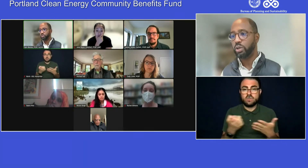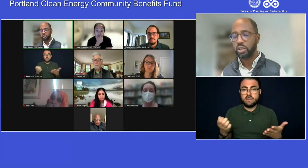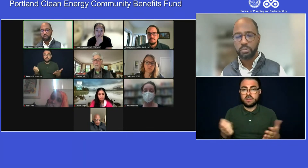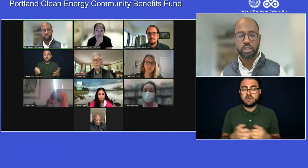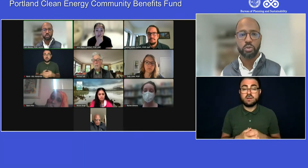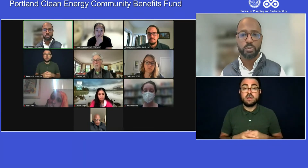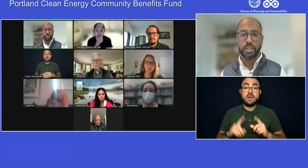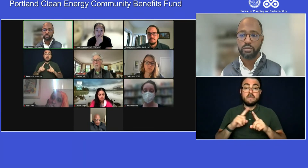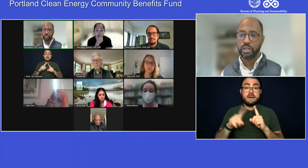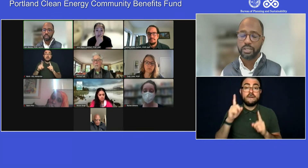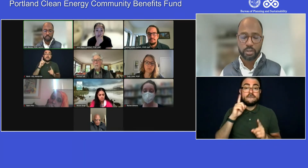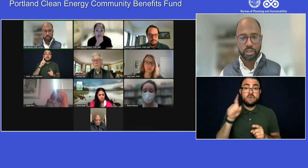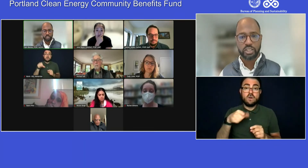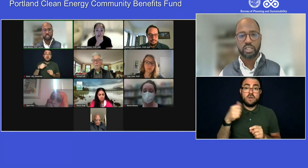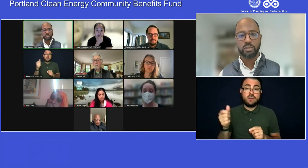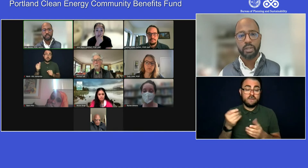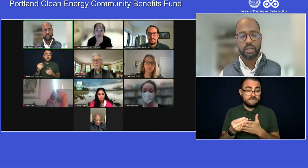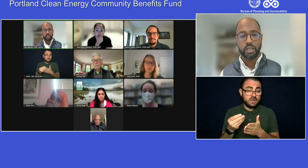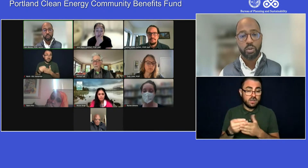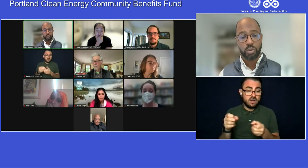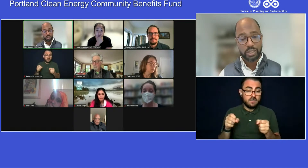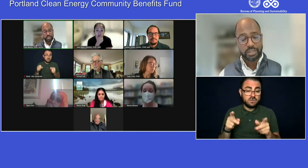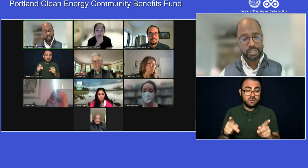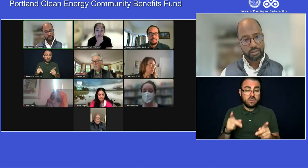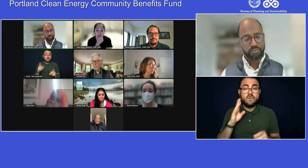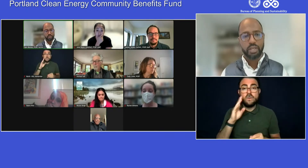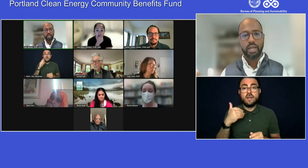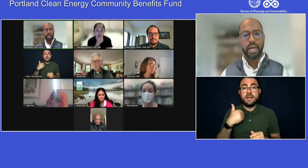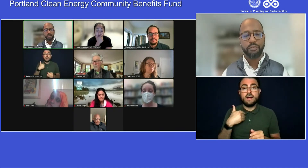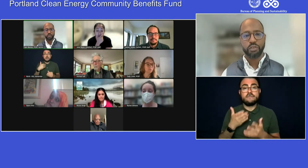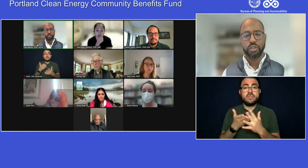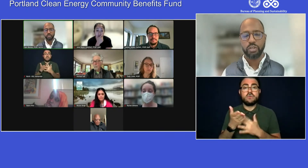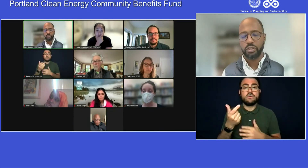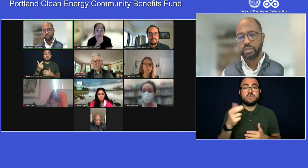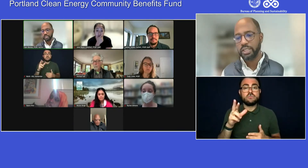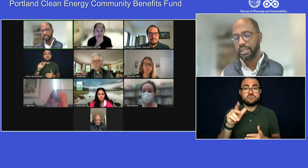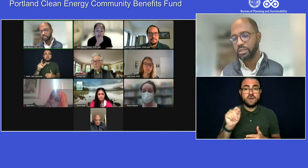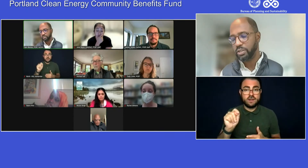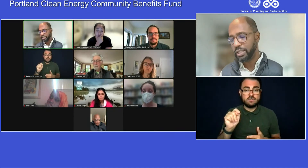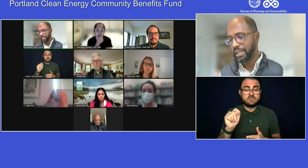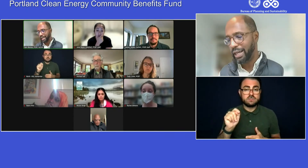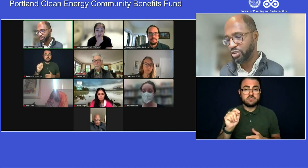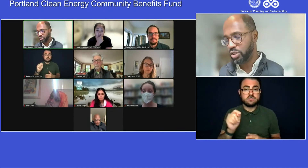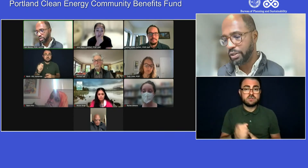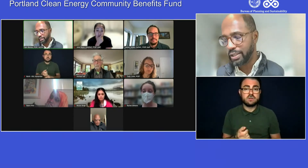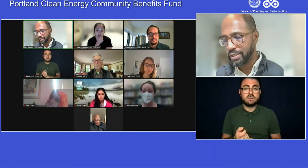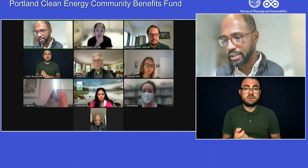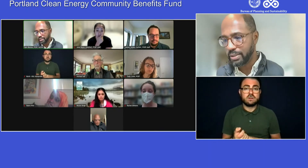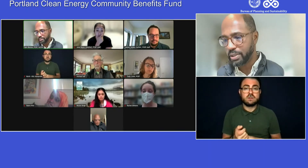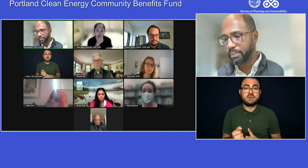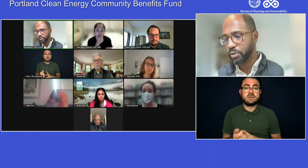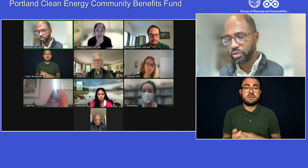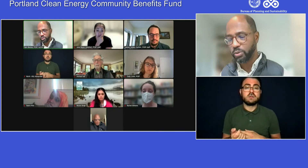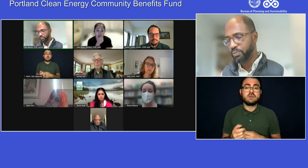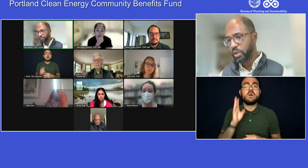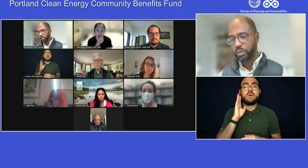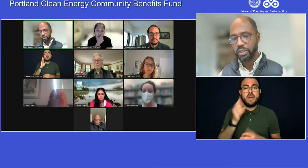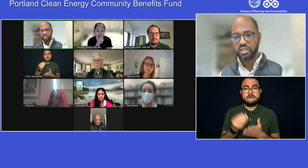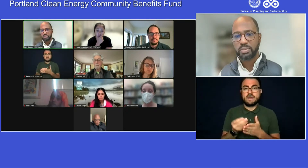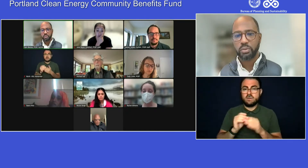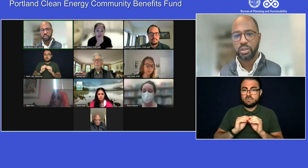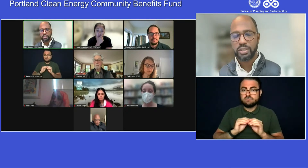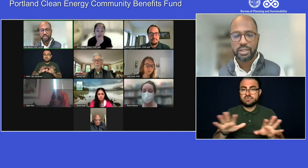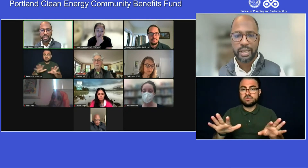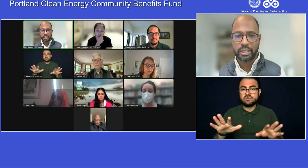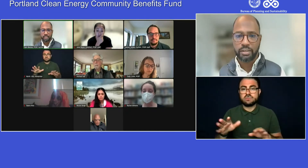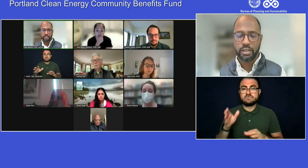be available through our community responsive grants that we anticipate releasing after City Council takes action on this in September. So